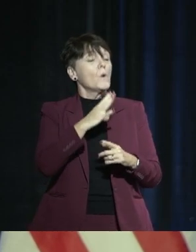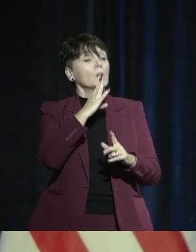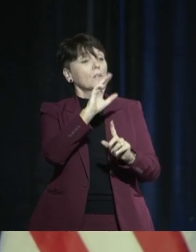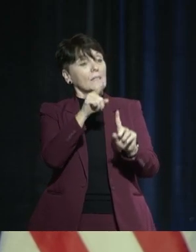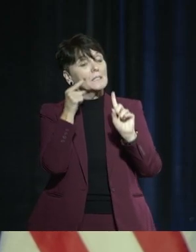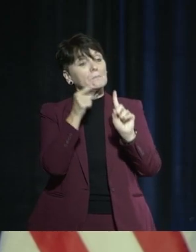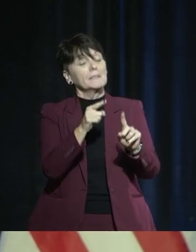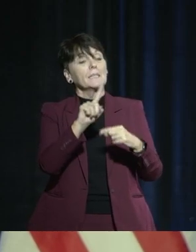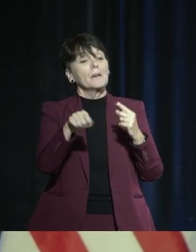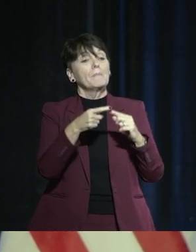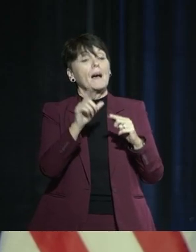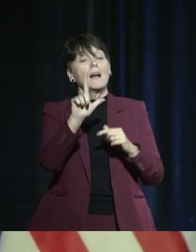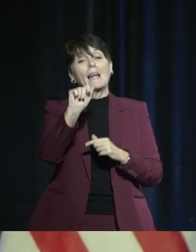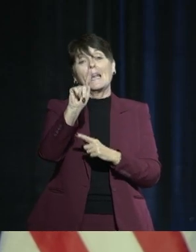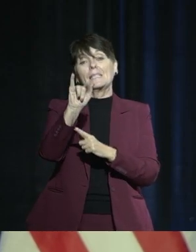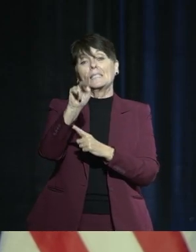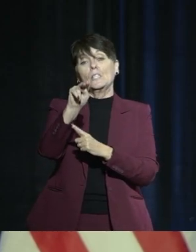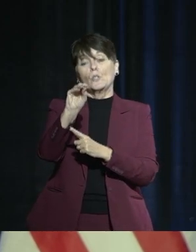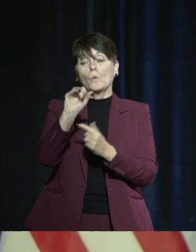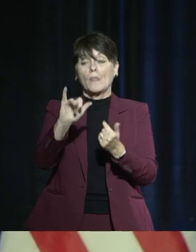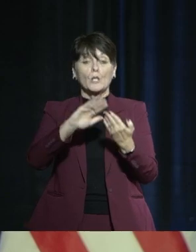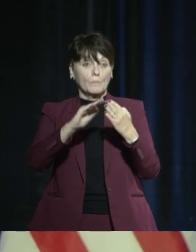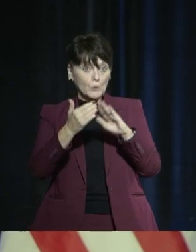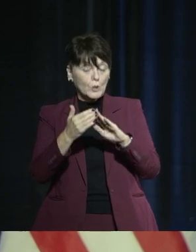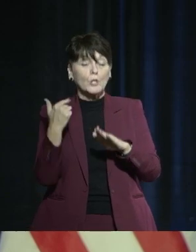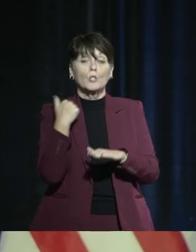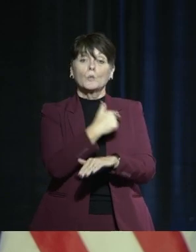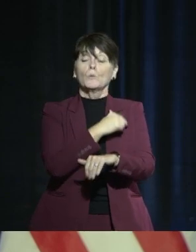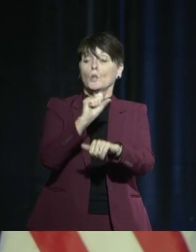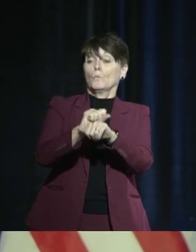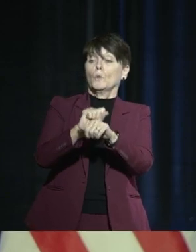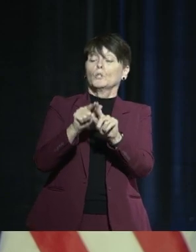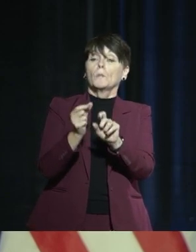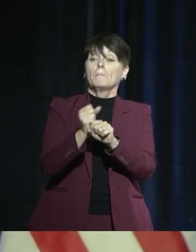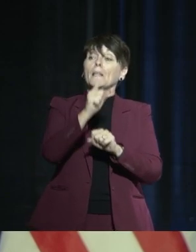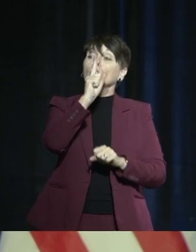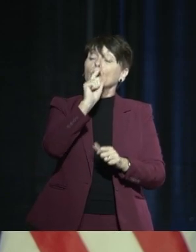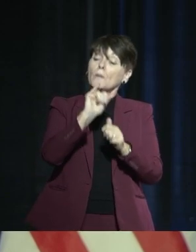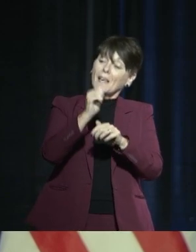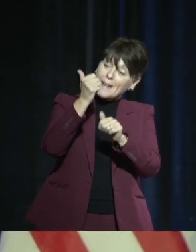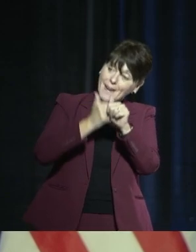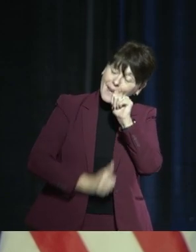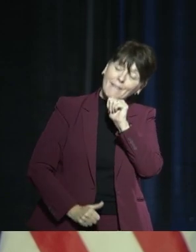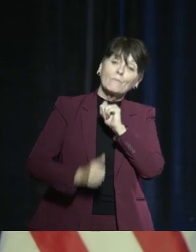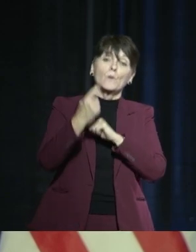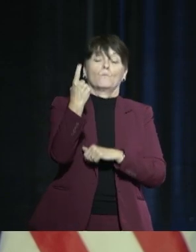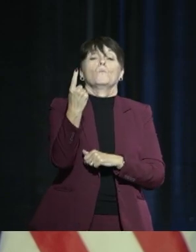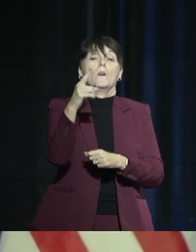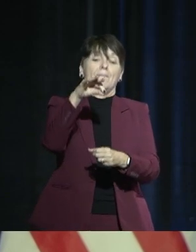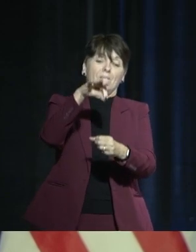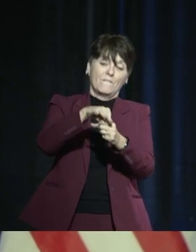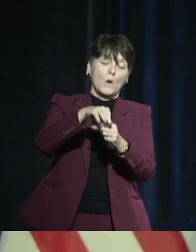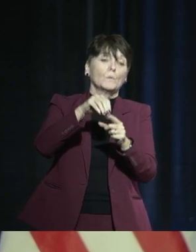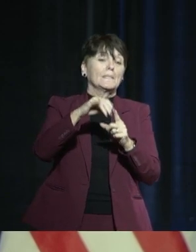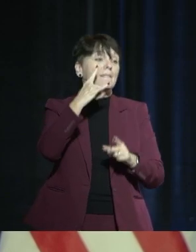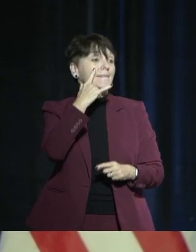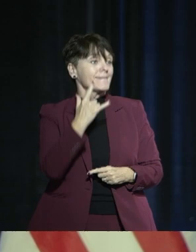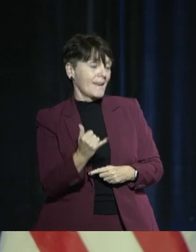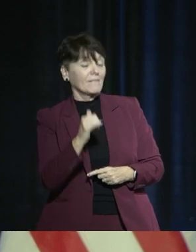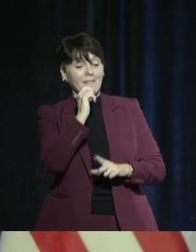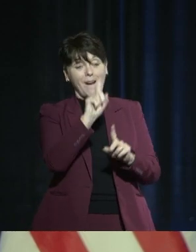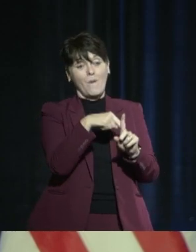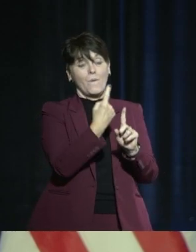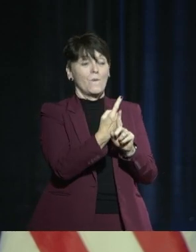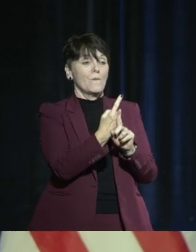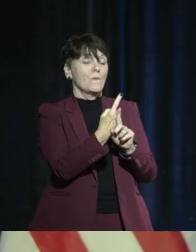specifically about the Latino community. We are working to make sure that every Latino votes in California, not only